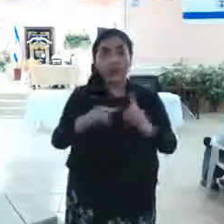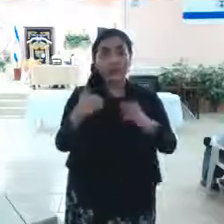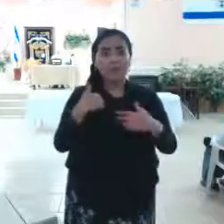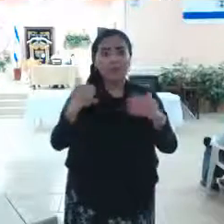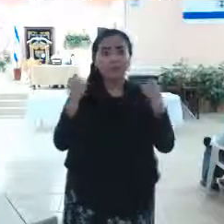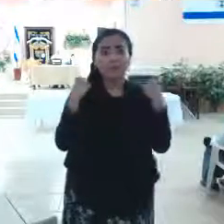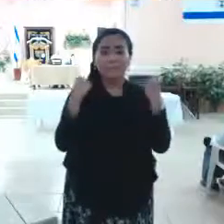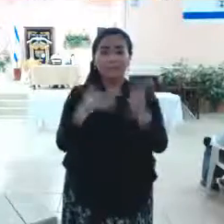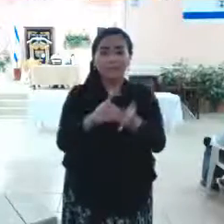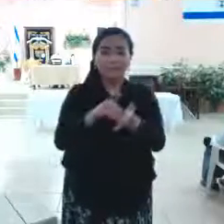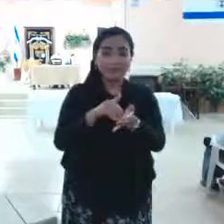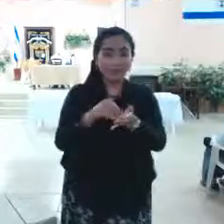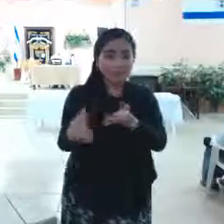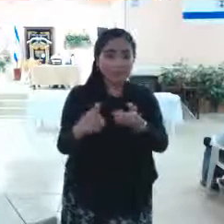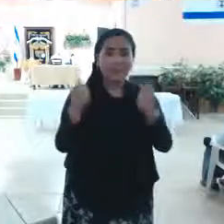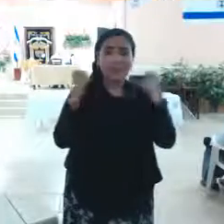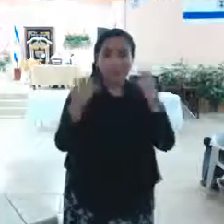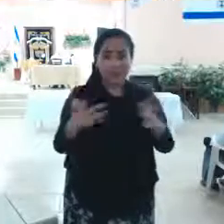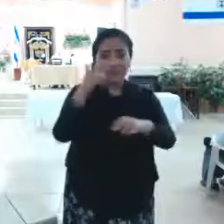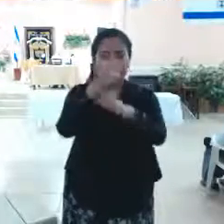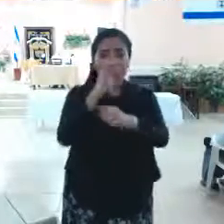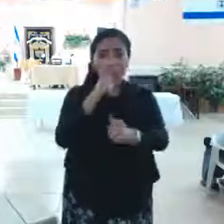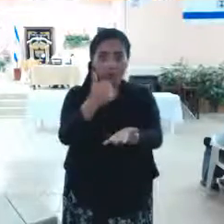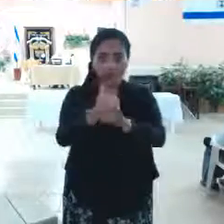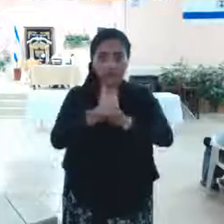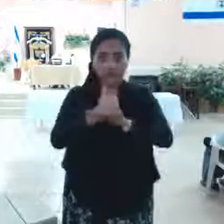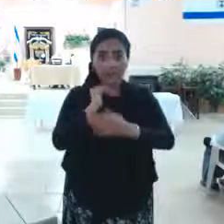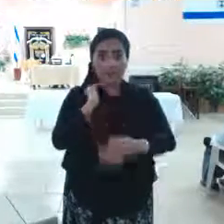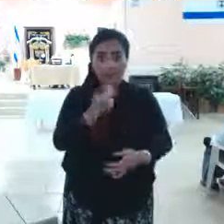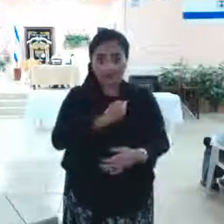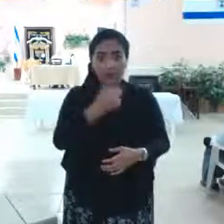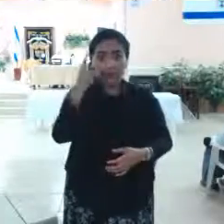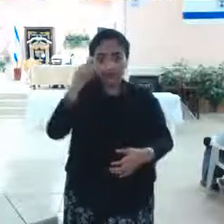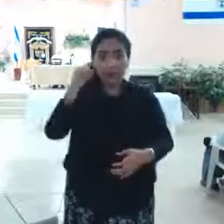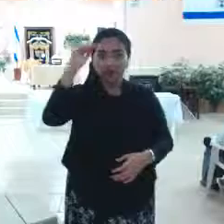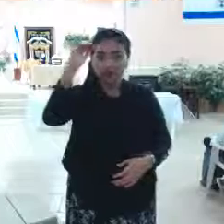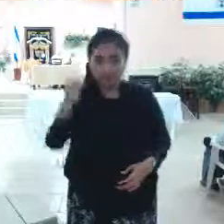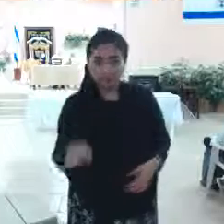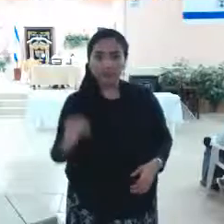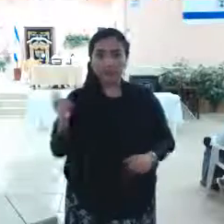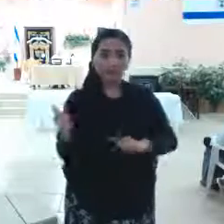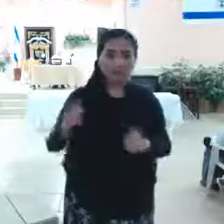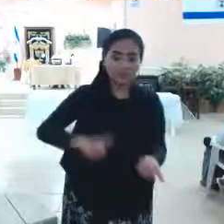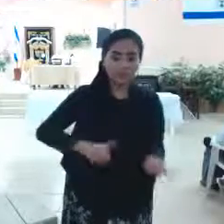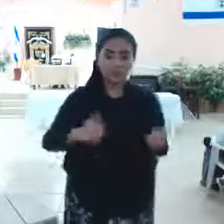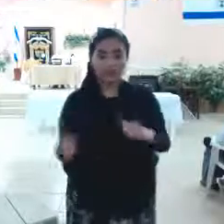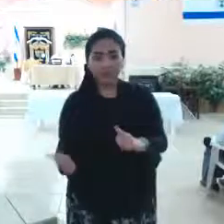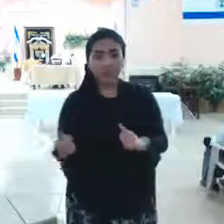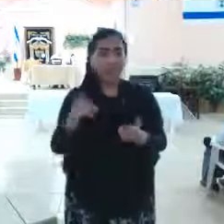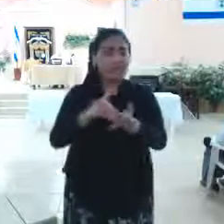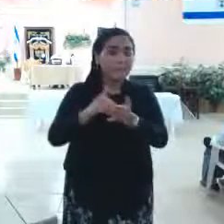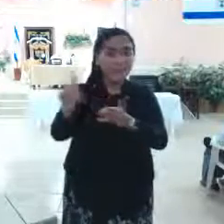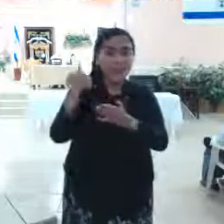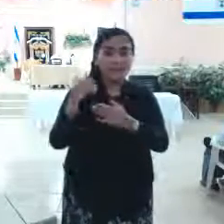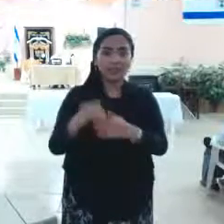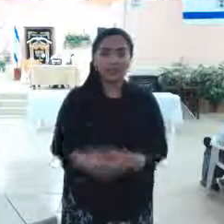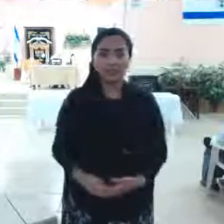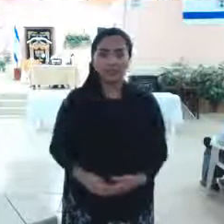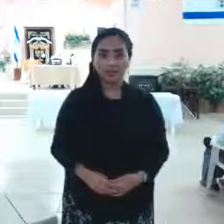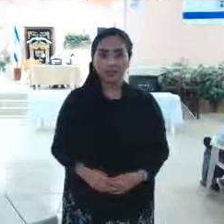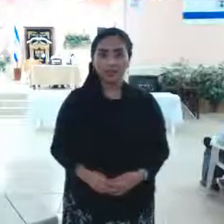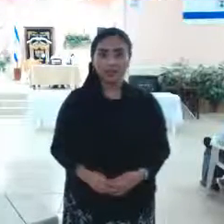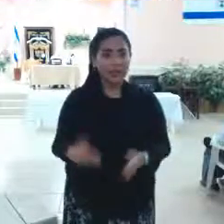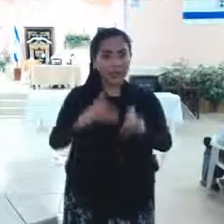don't say this in another word. There are hundreds of brothers that are helping us to do Tevilah to